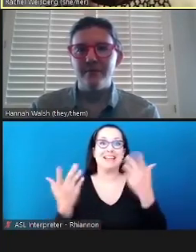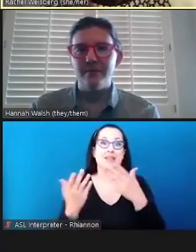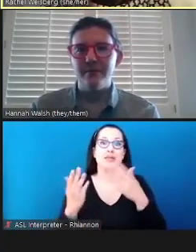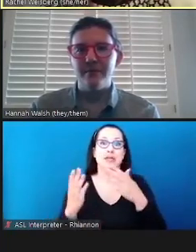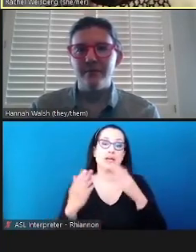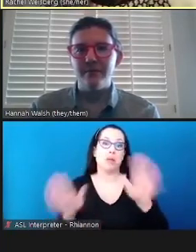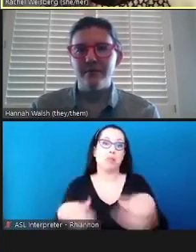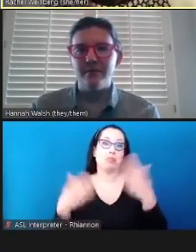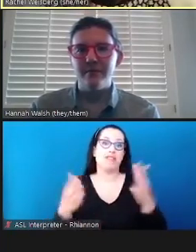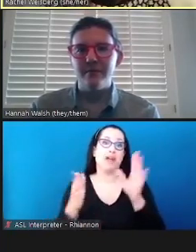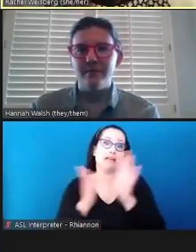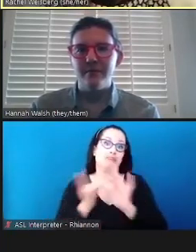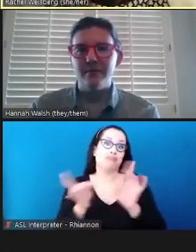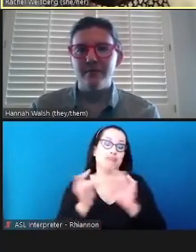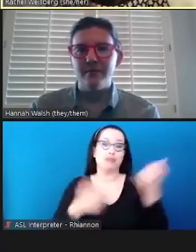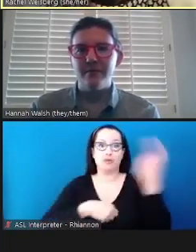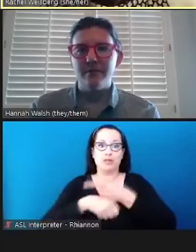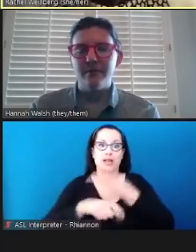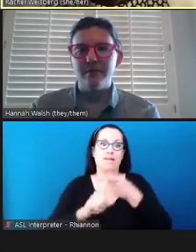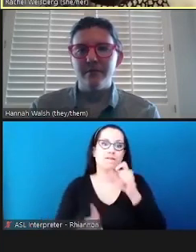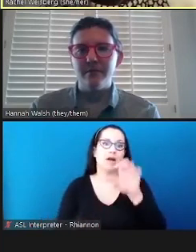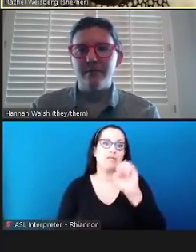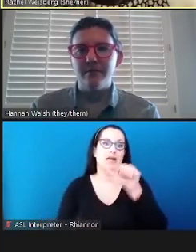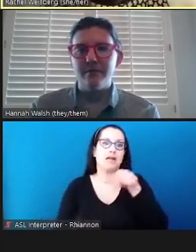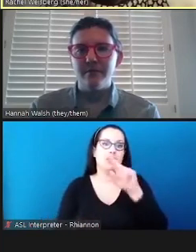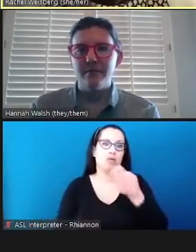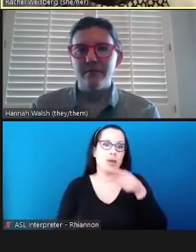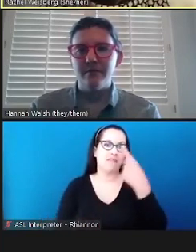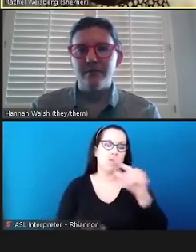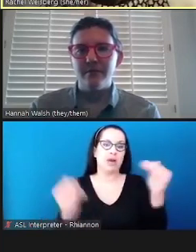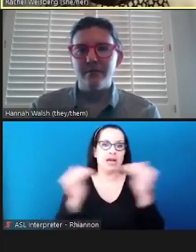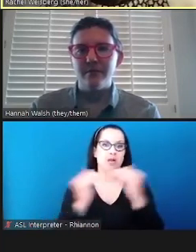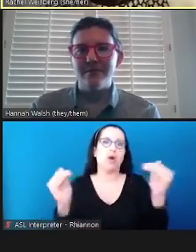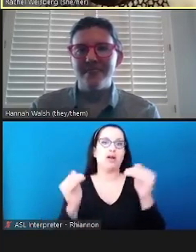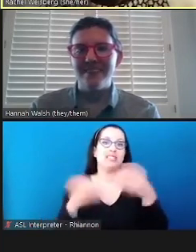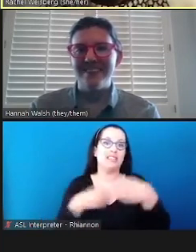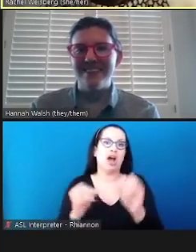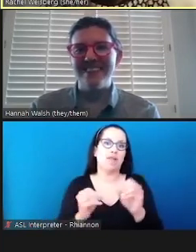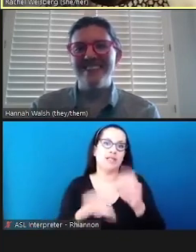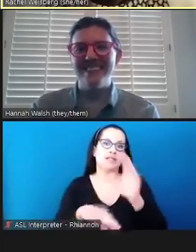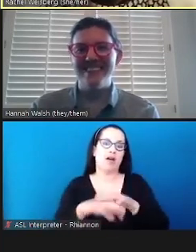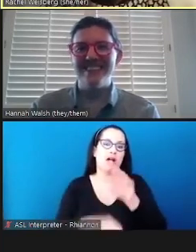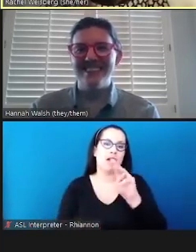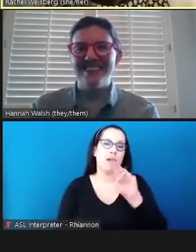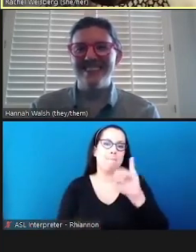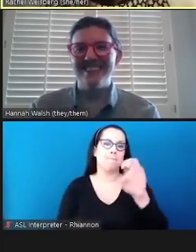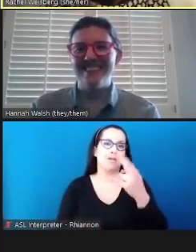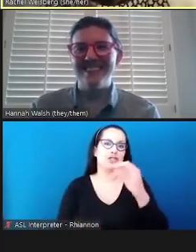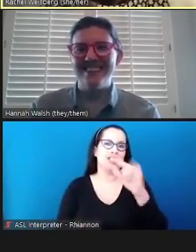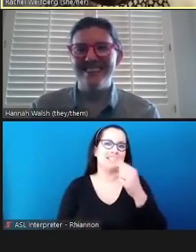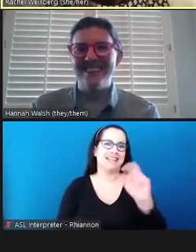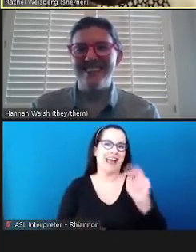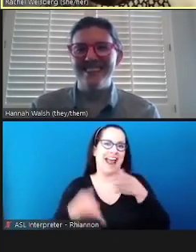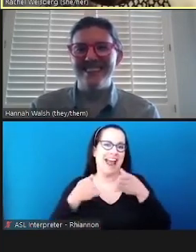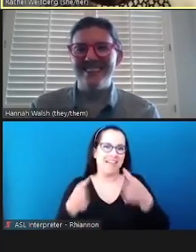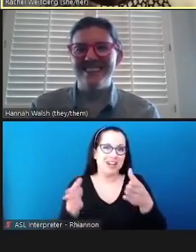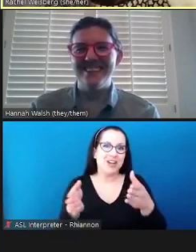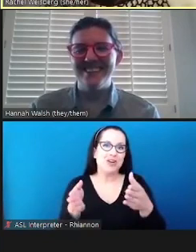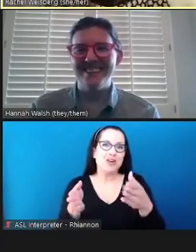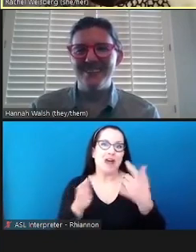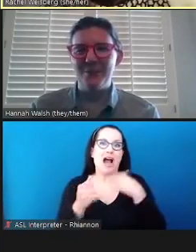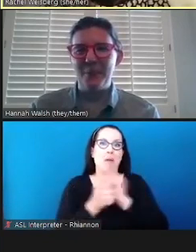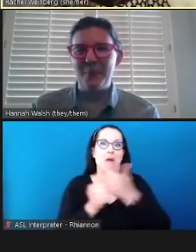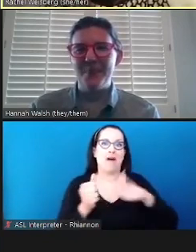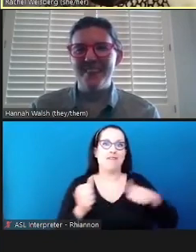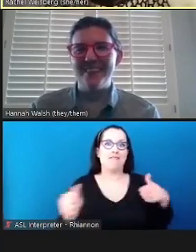from Equip for Equality's office on Michigan Avenue. I'm escaping the Lollapalooza crowds for now, but we got to get out of here at some point to make sure